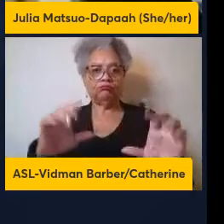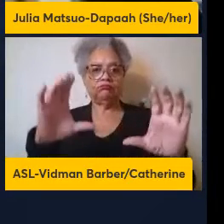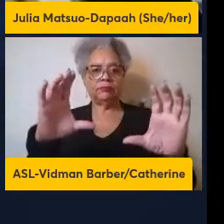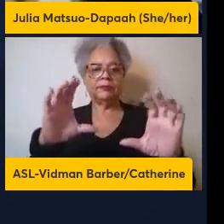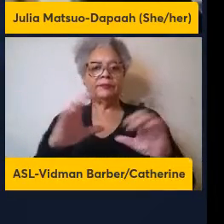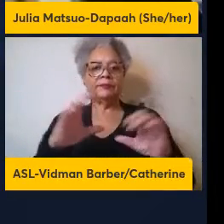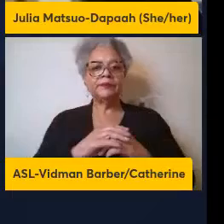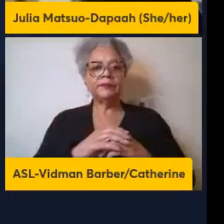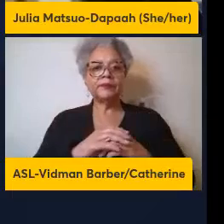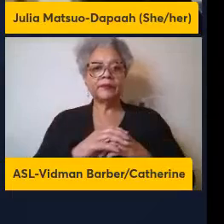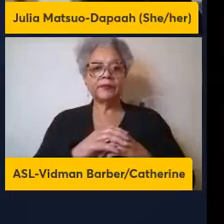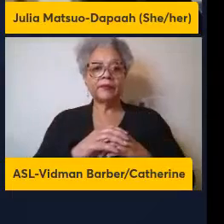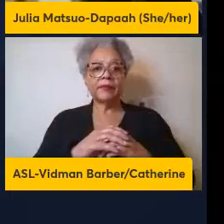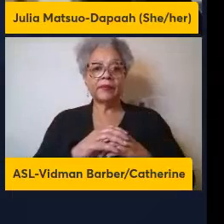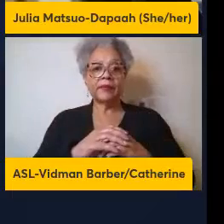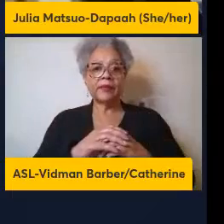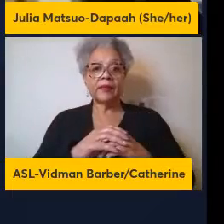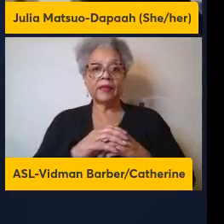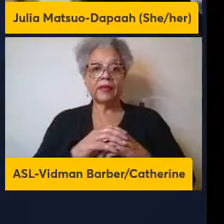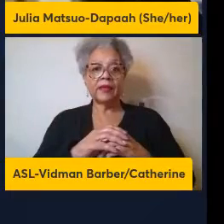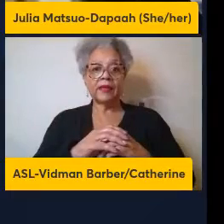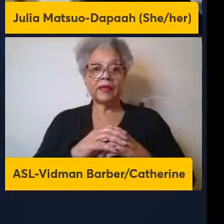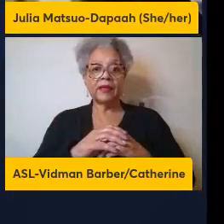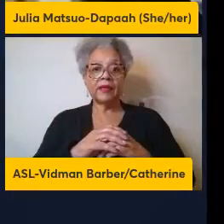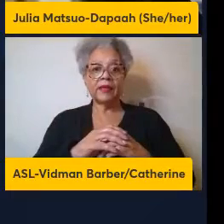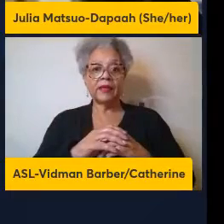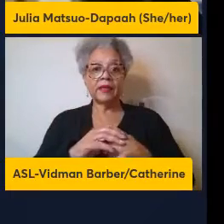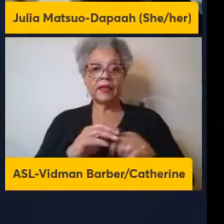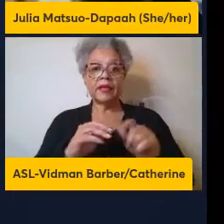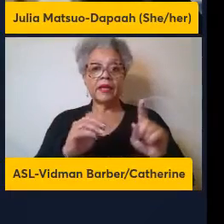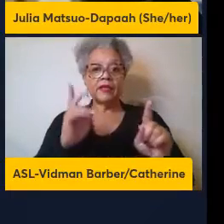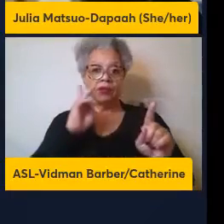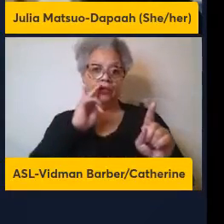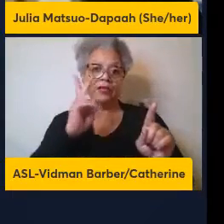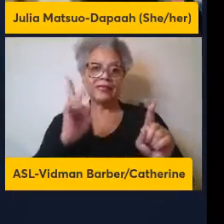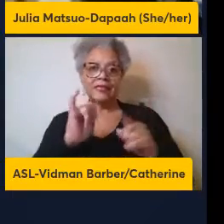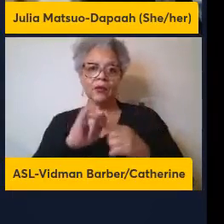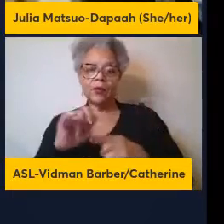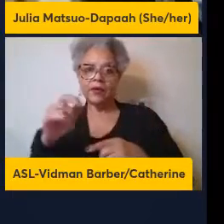In green are the parasites and in purple are the blood vessels.